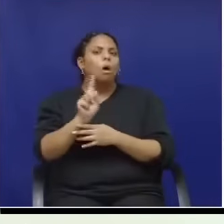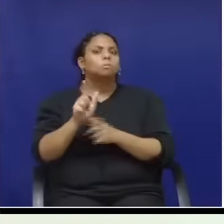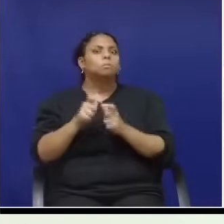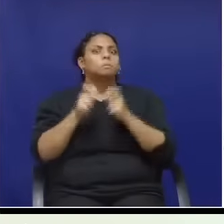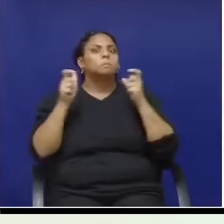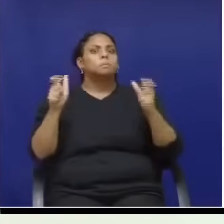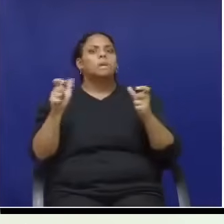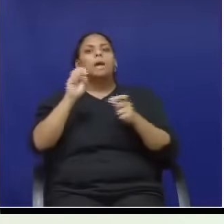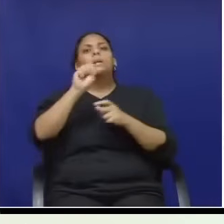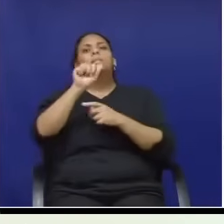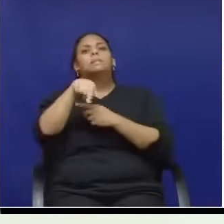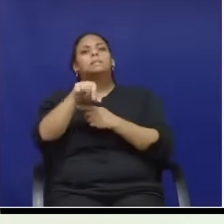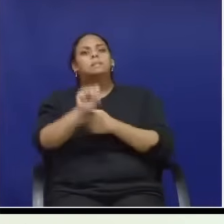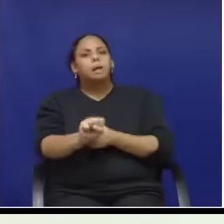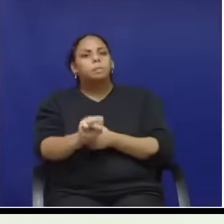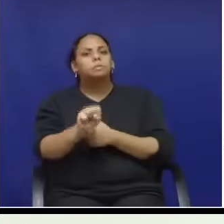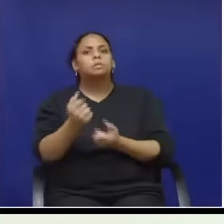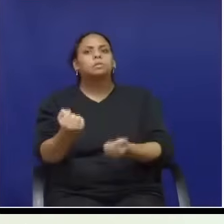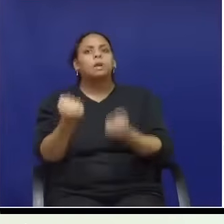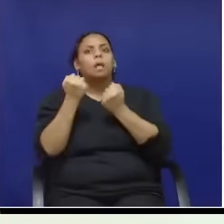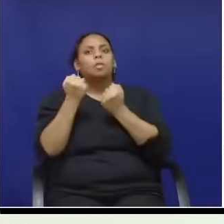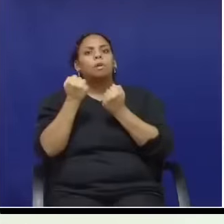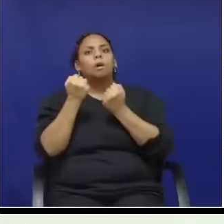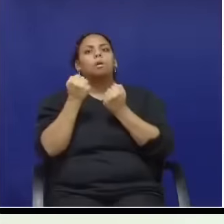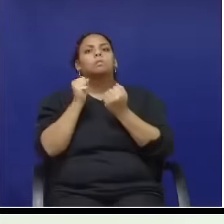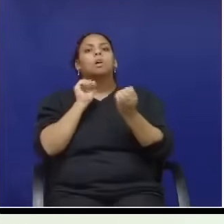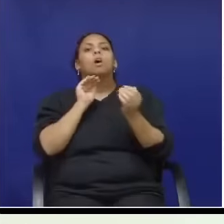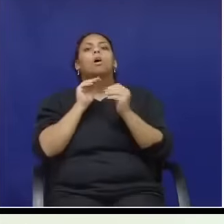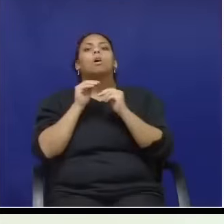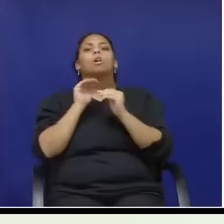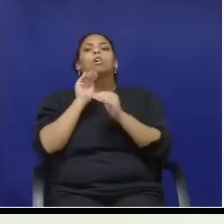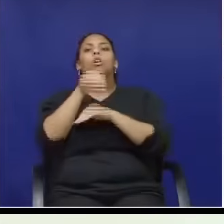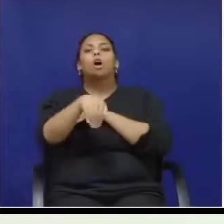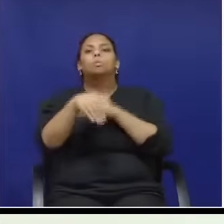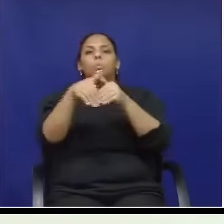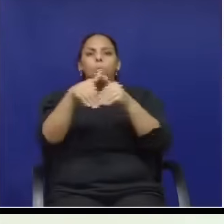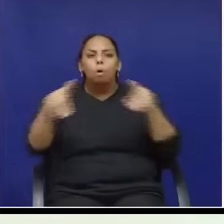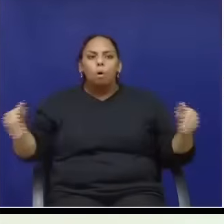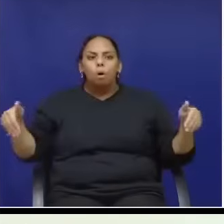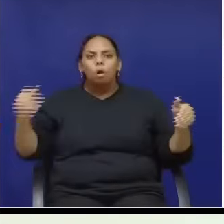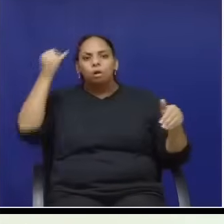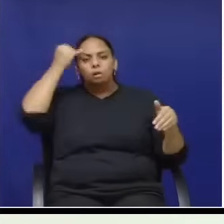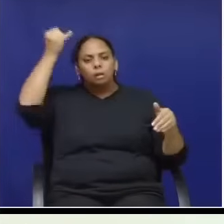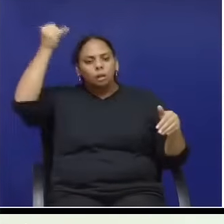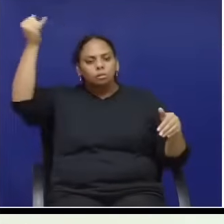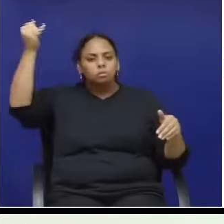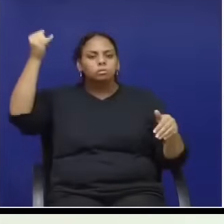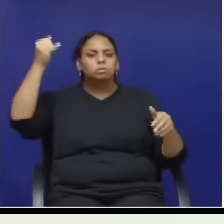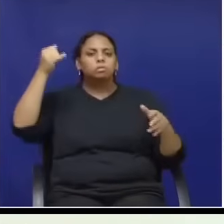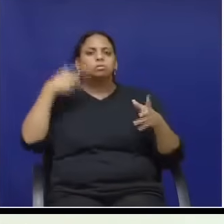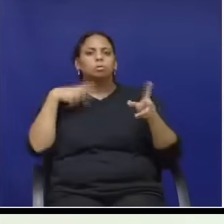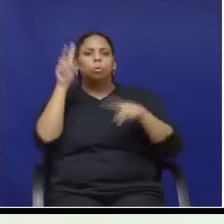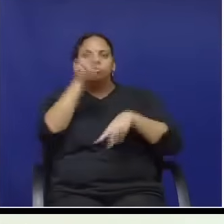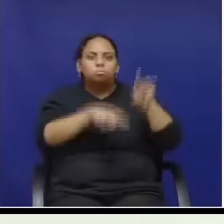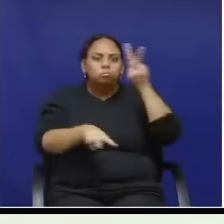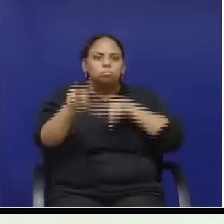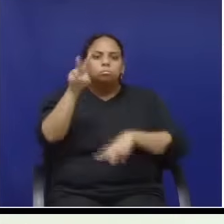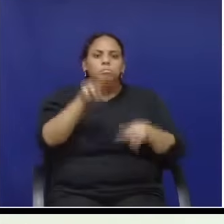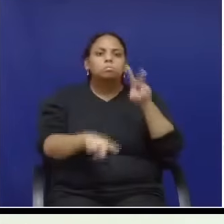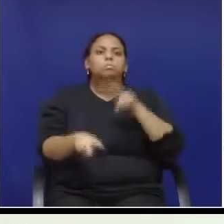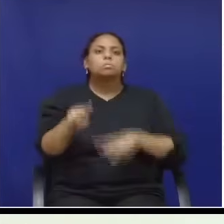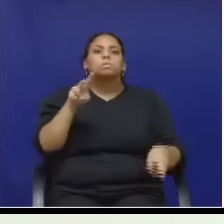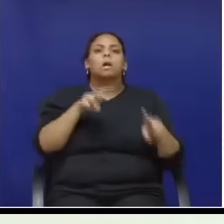the SAPS implementing to strengthen cross-border intelligence sharing, chemical precursor monitoring, and